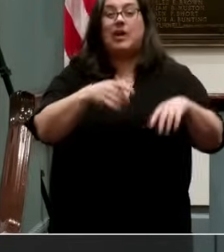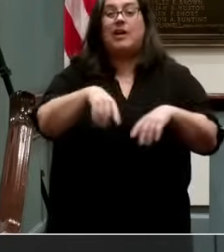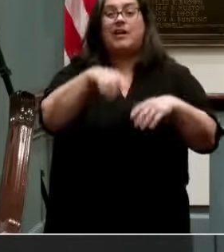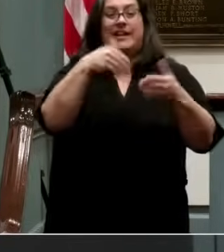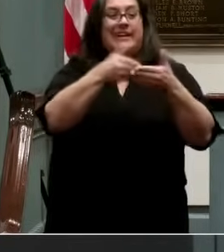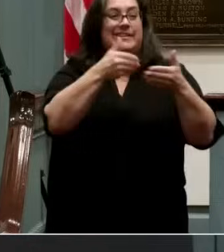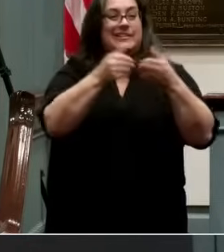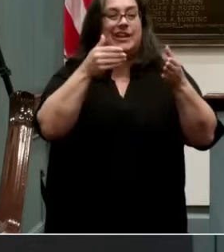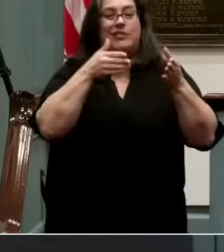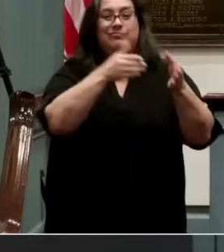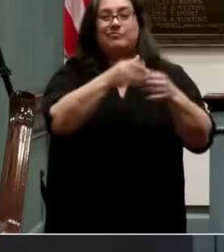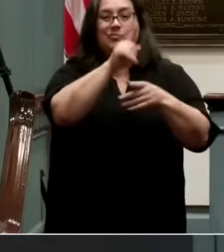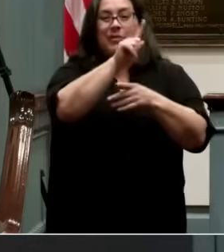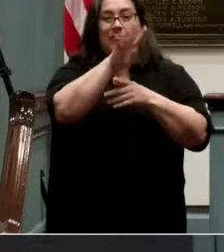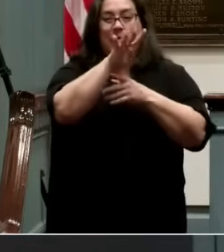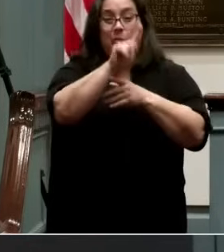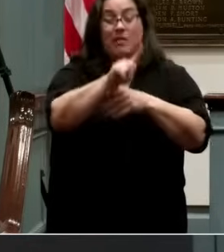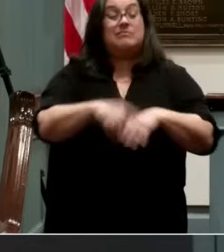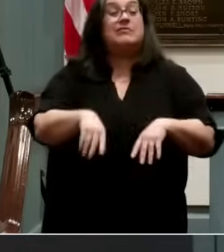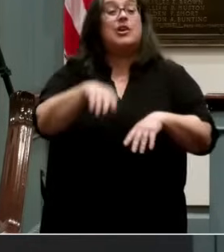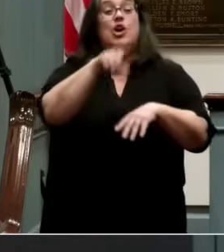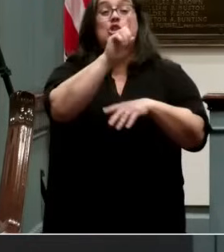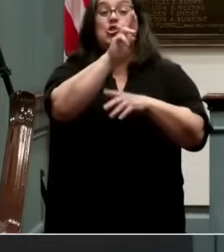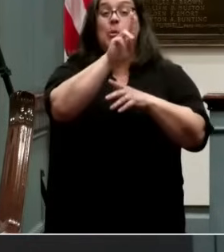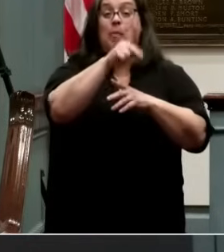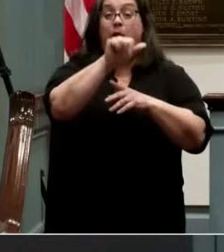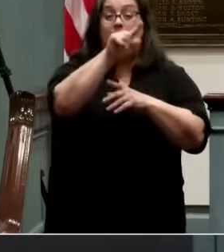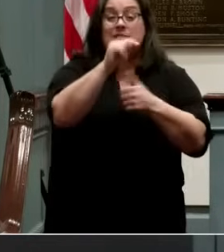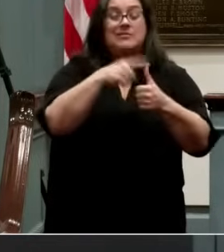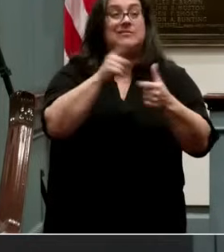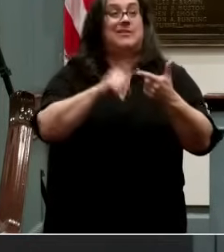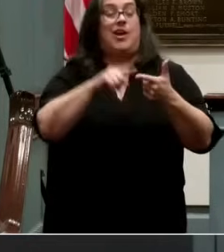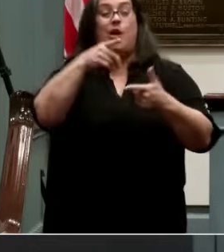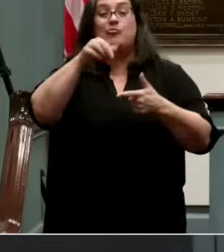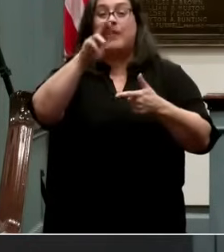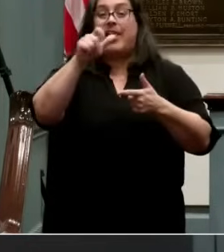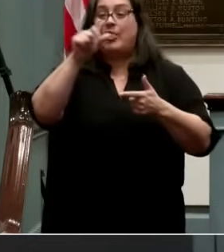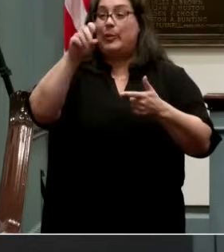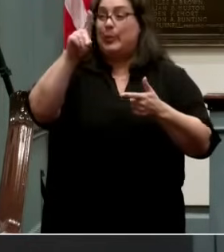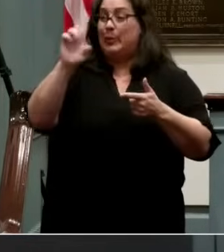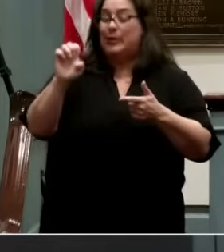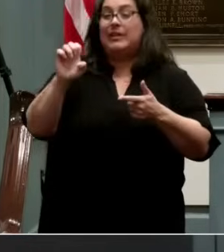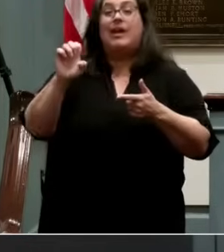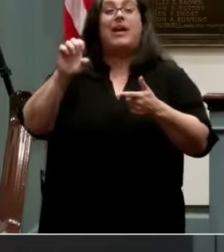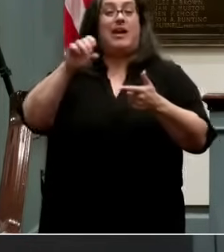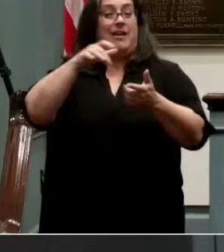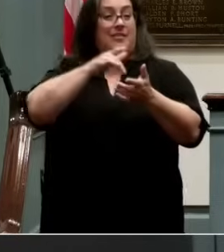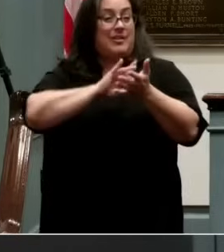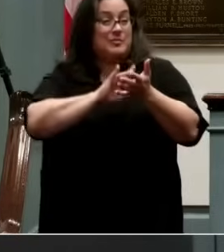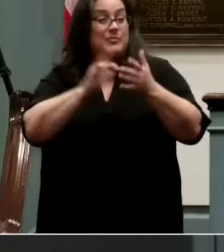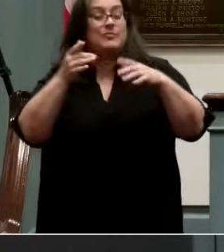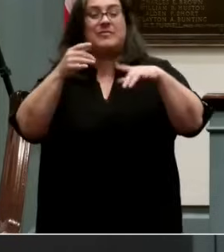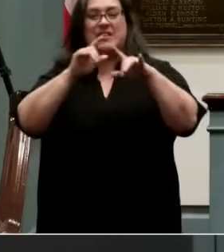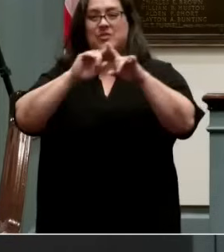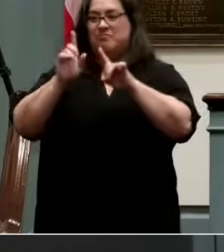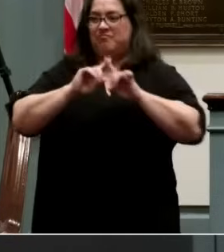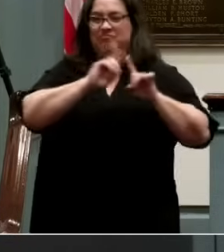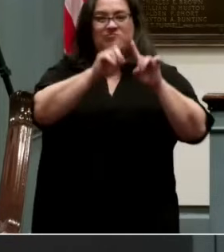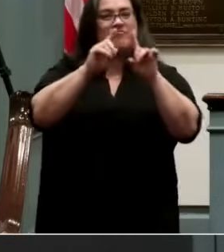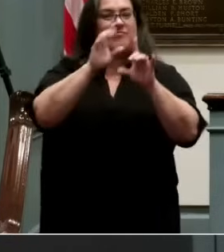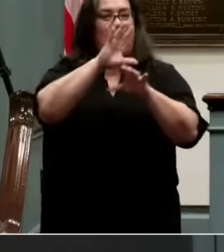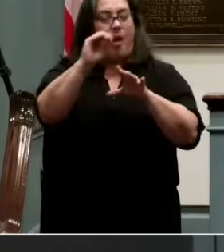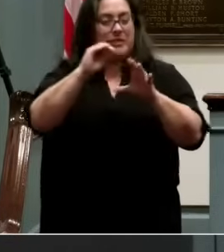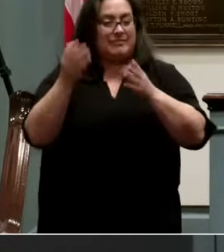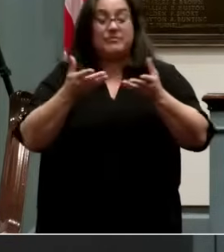technology campus anchored by DuPont, Prelude Therapeutics, and Solenis. Together, we're building Delaware's